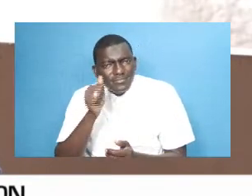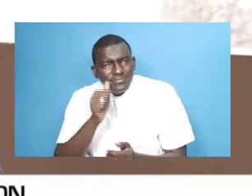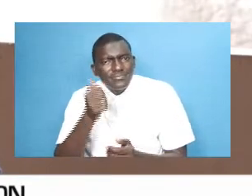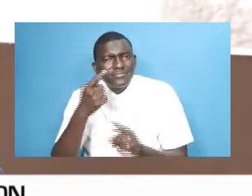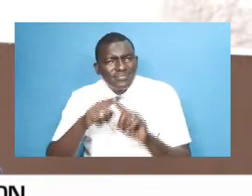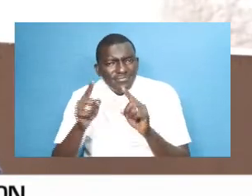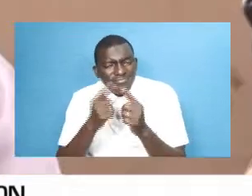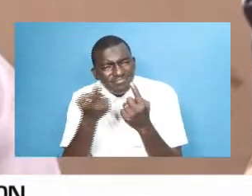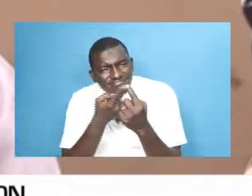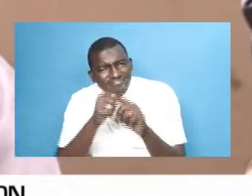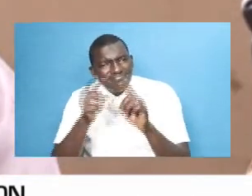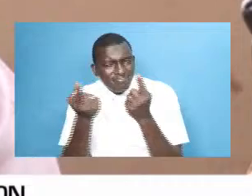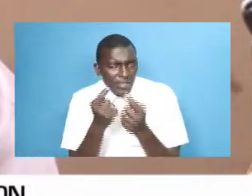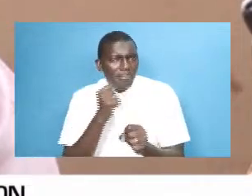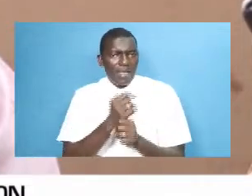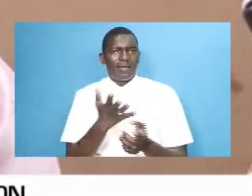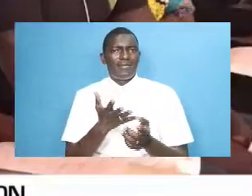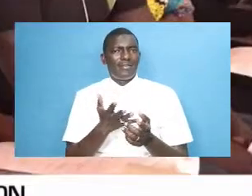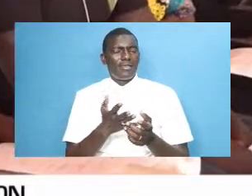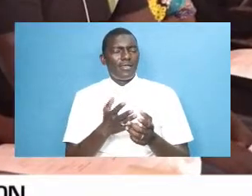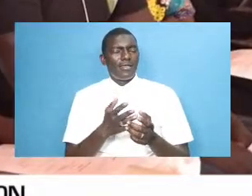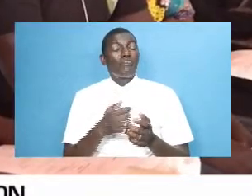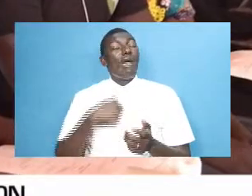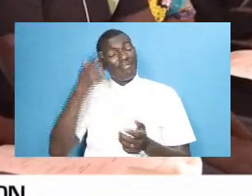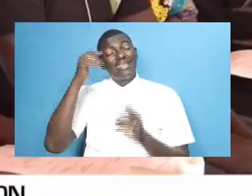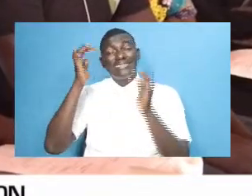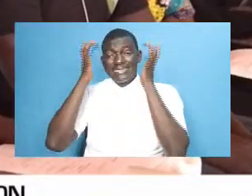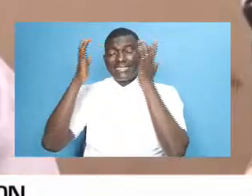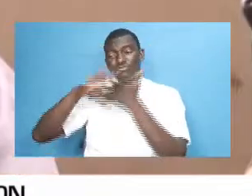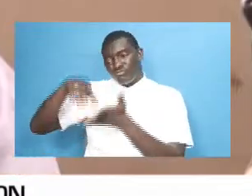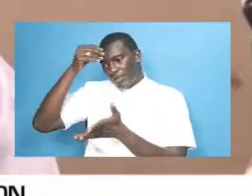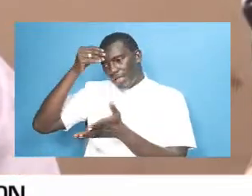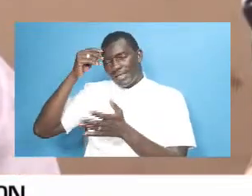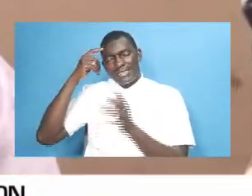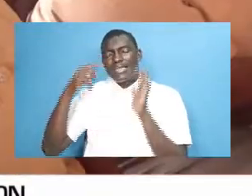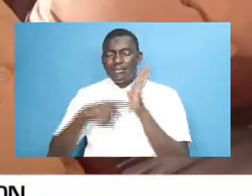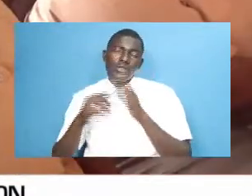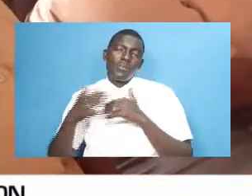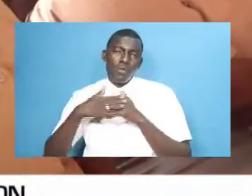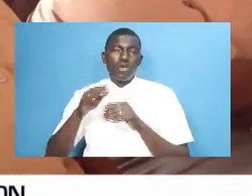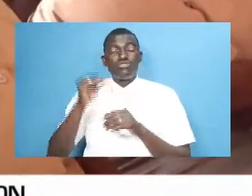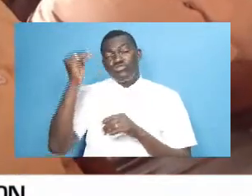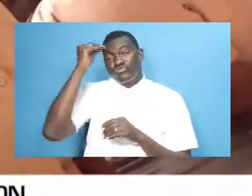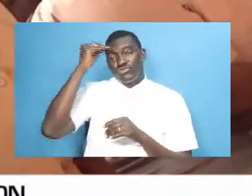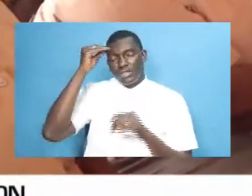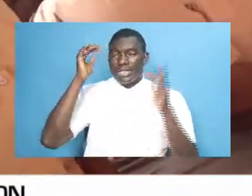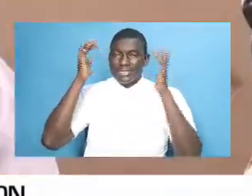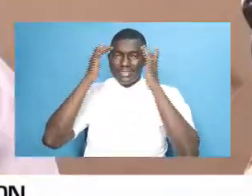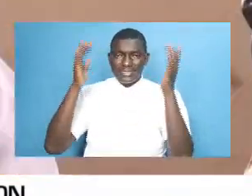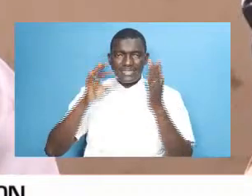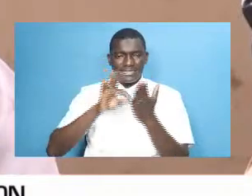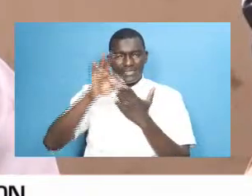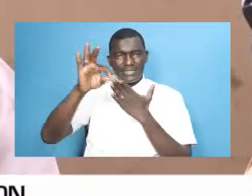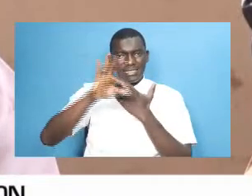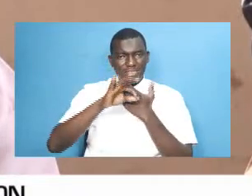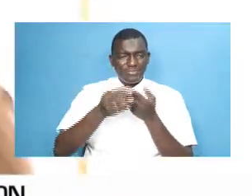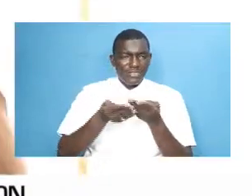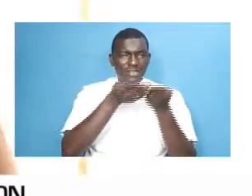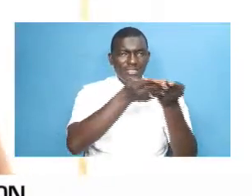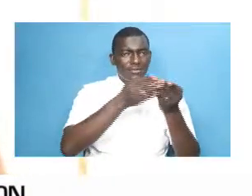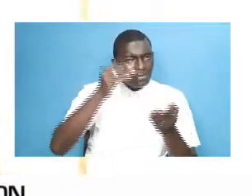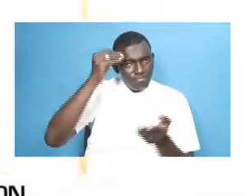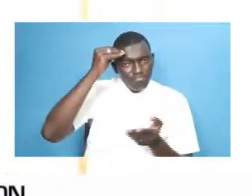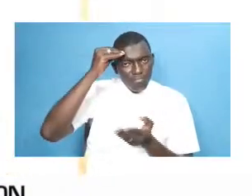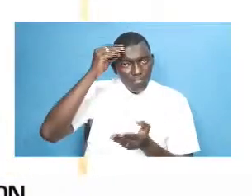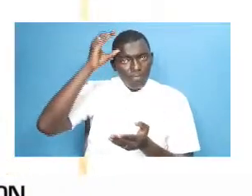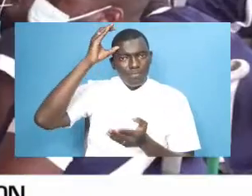have. It is not the papers that matters, but the knowledge and the skills that is being transferred to you.